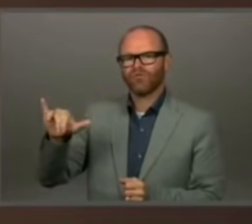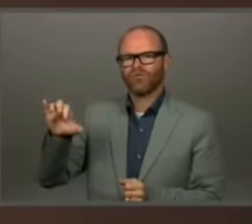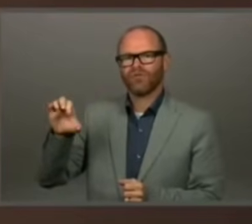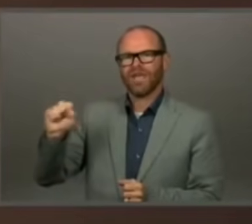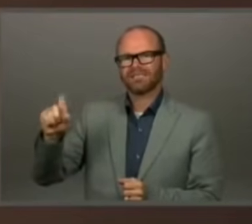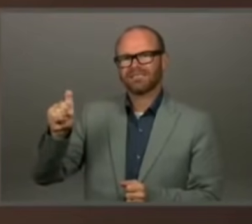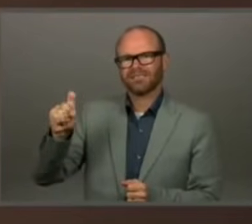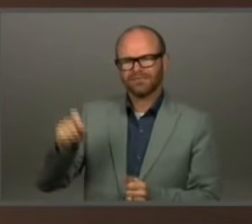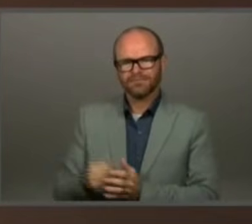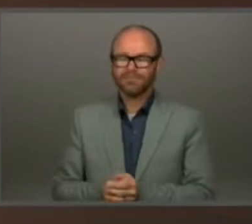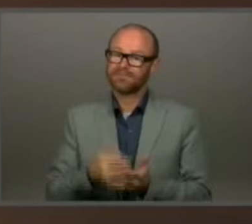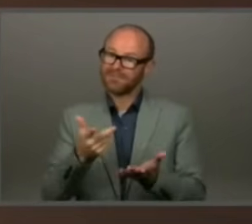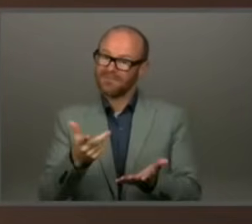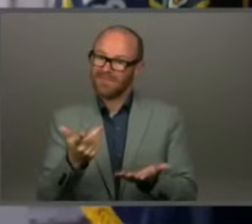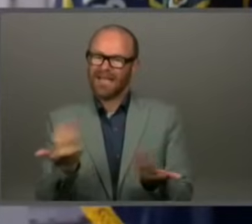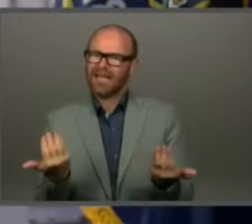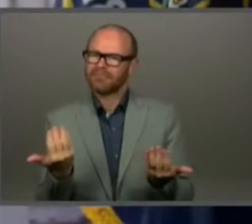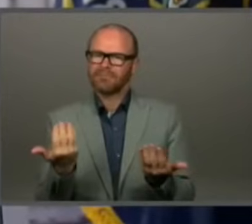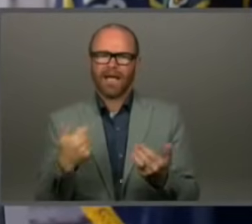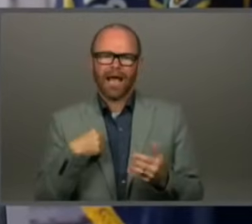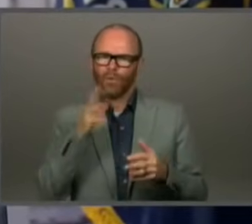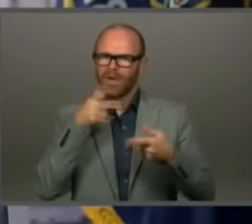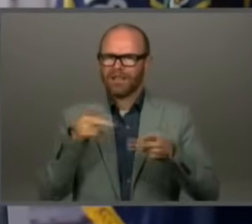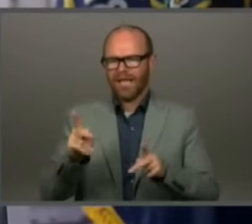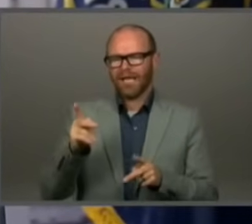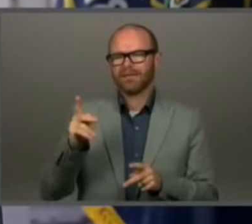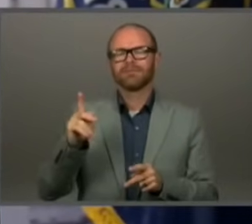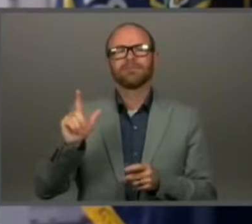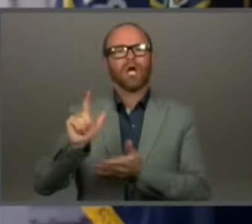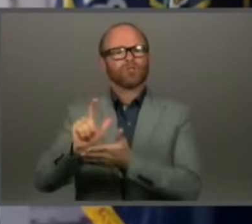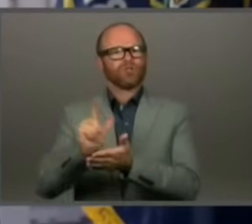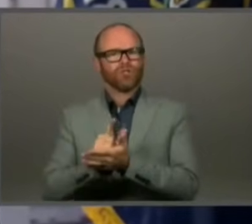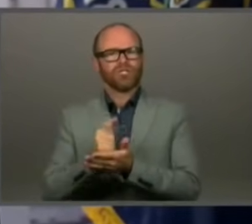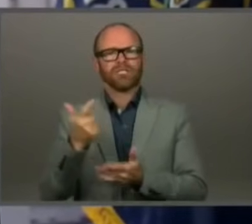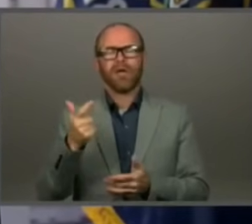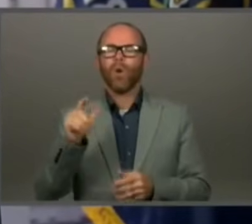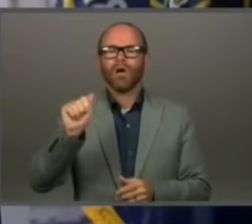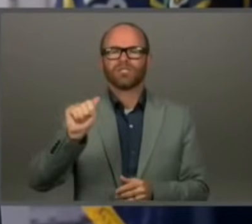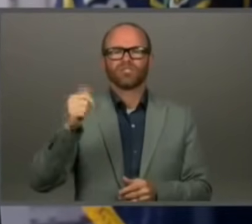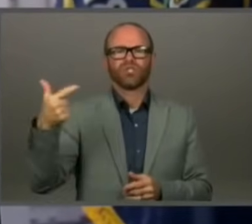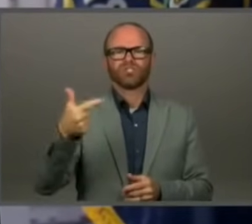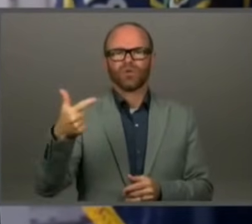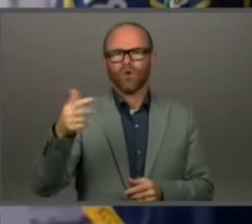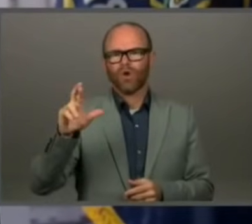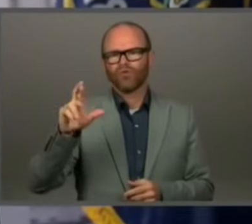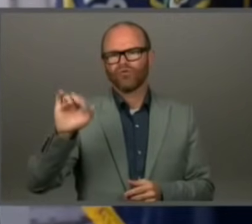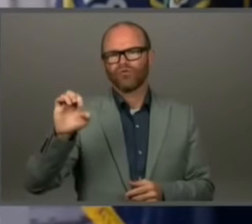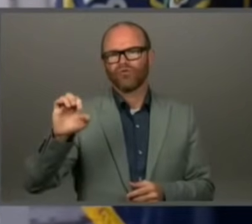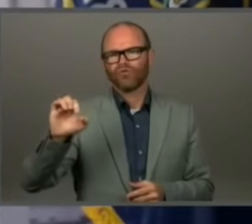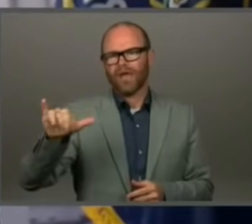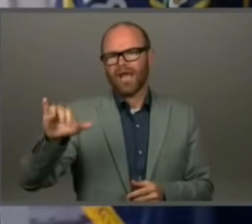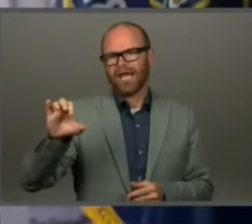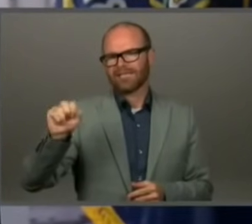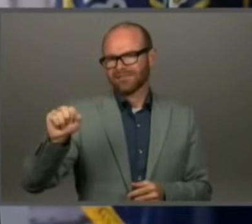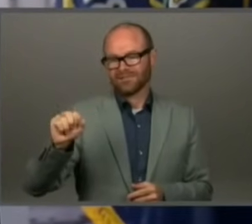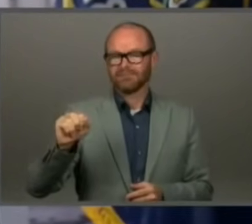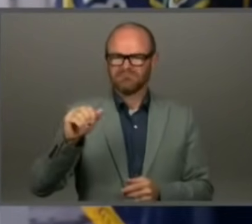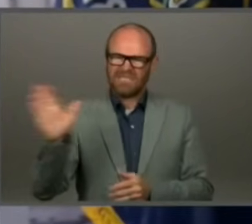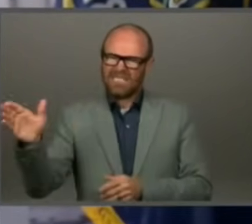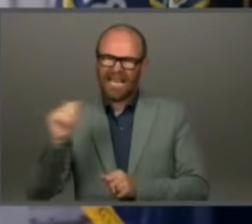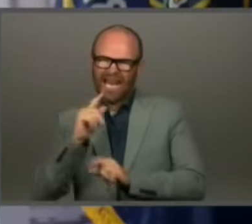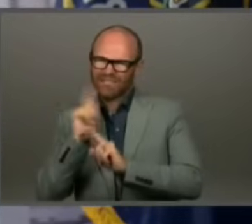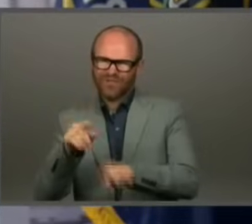Well, I'll let Attorney General Reyes respond to those questions. I don't know. I know